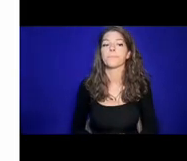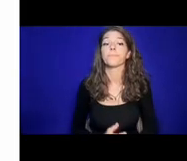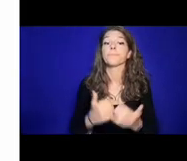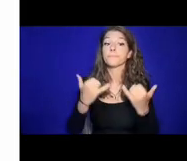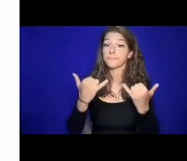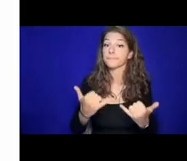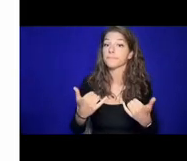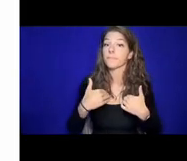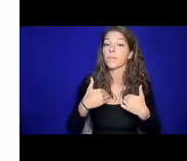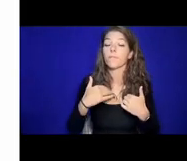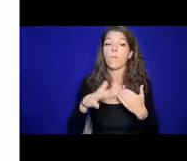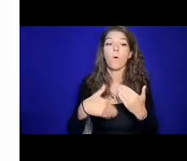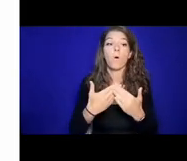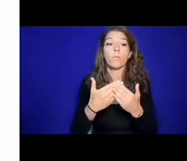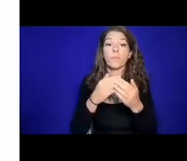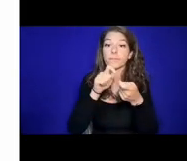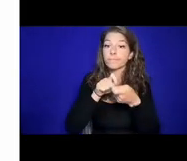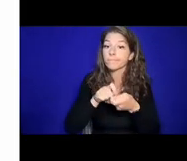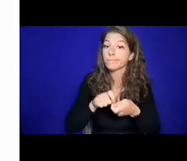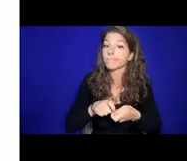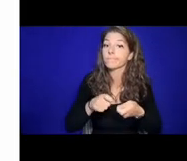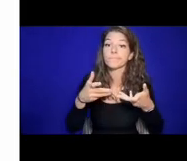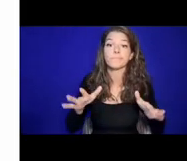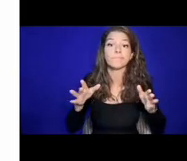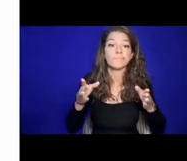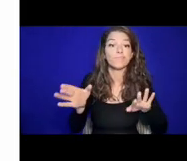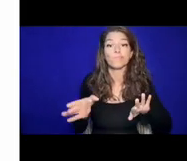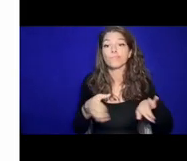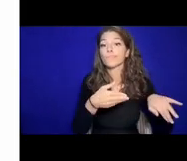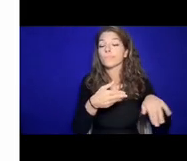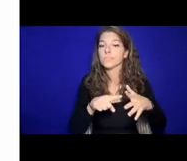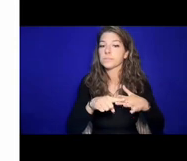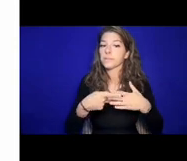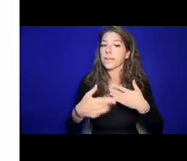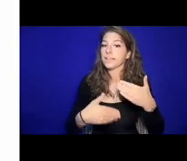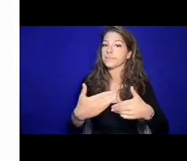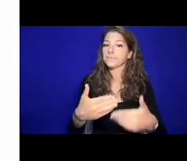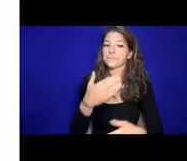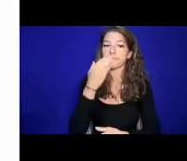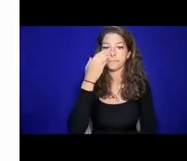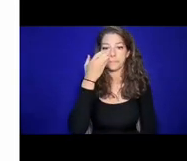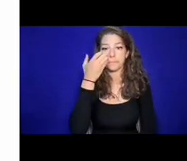that we have the logistics out of the way, let's begin.